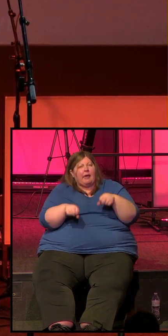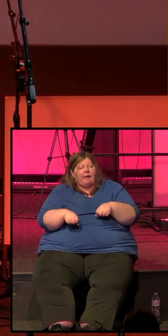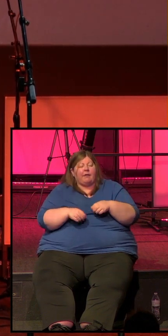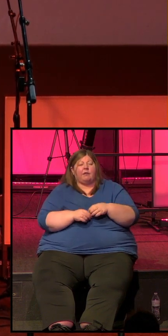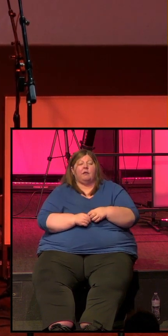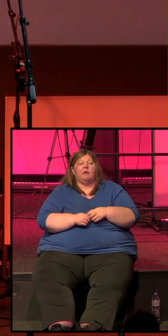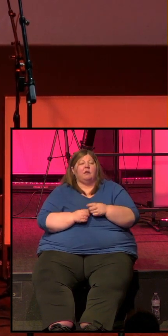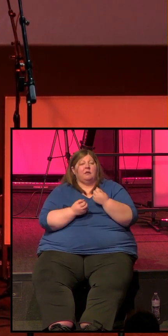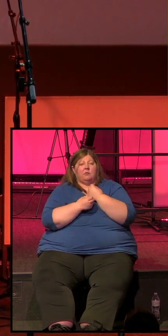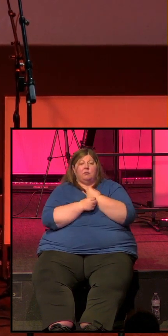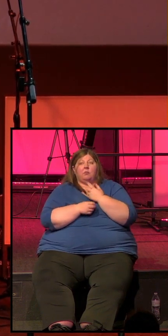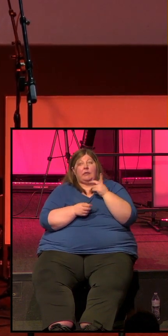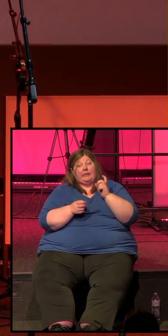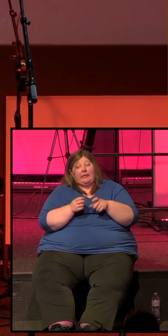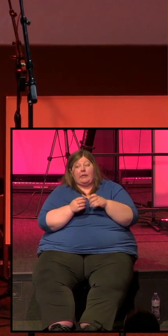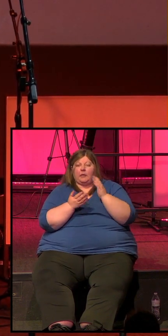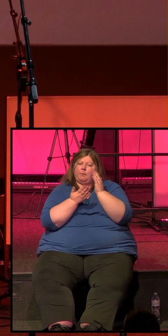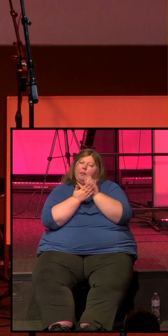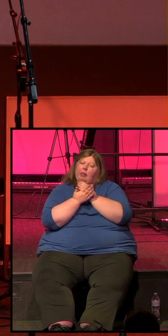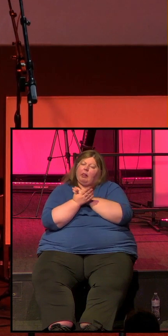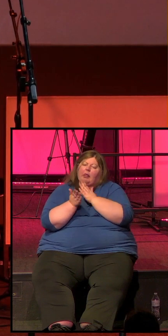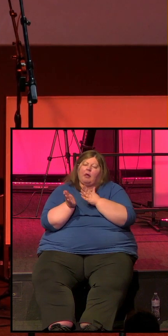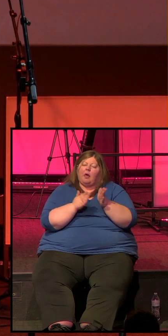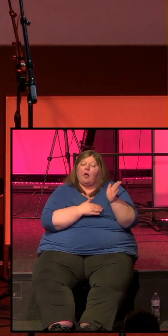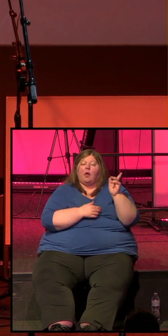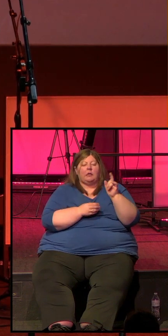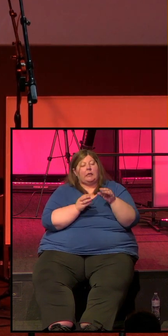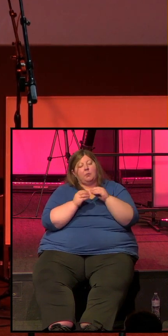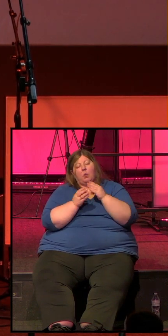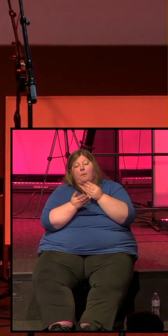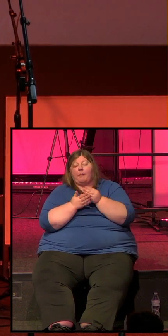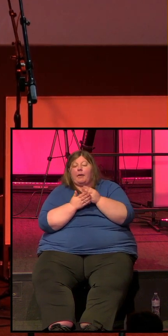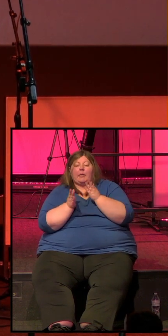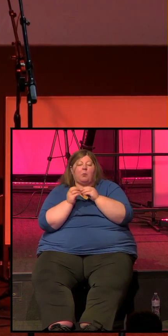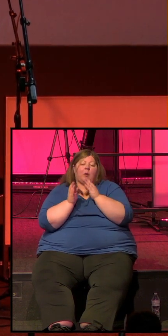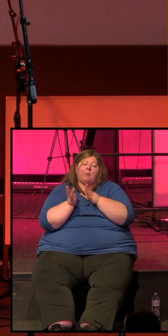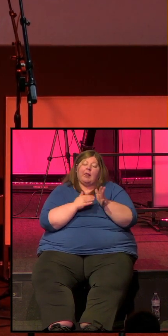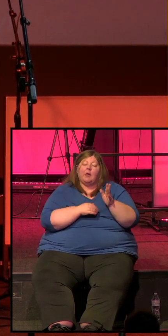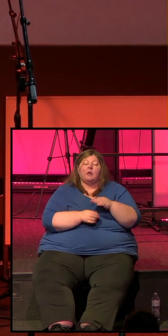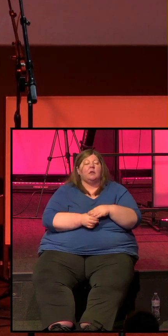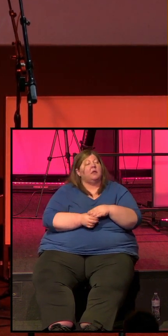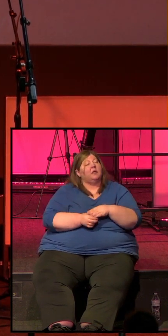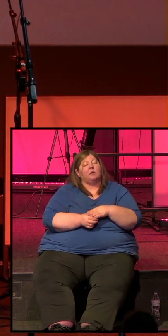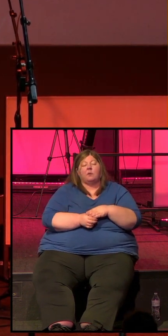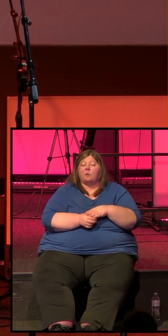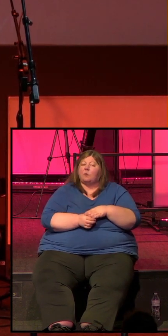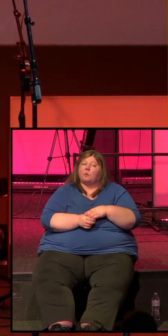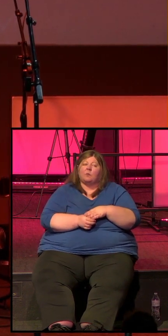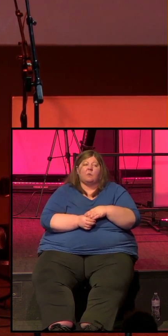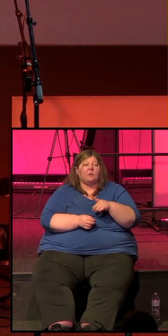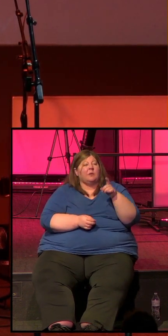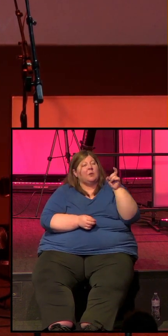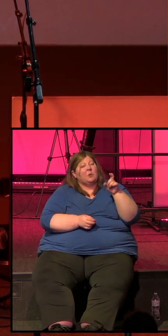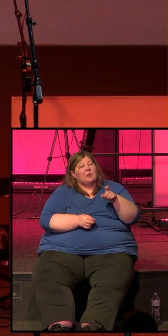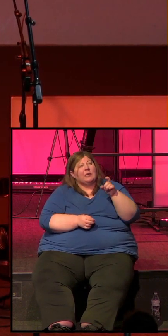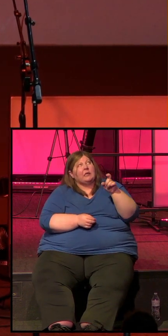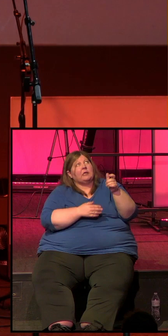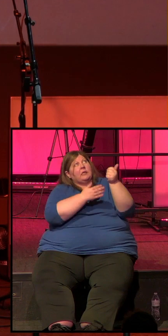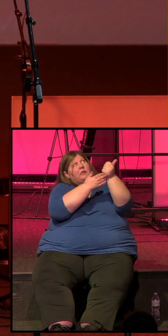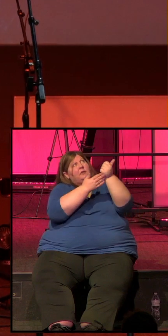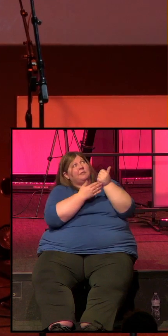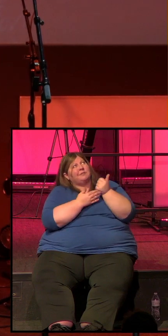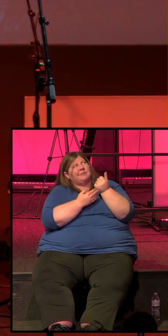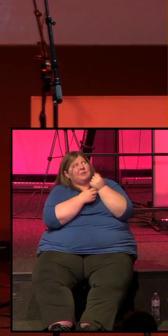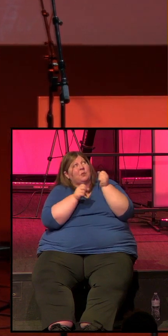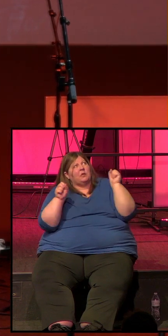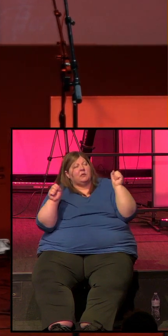more time, or more money. What we need is to be rescued. One of the things I